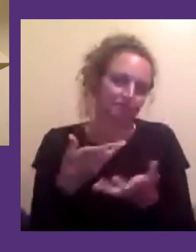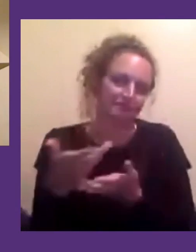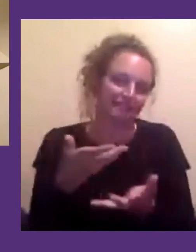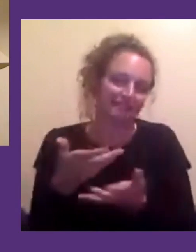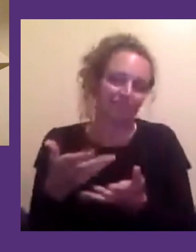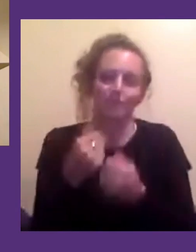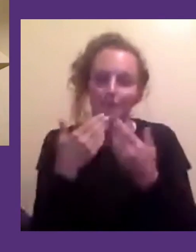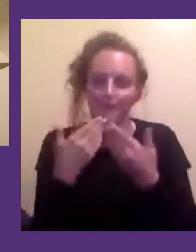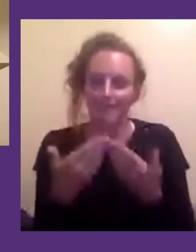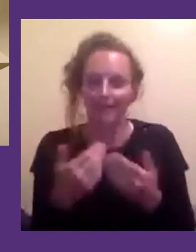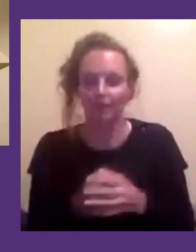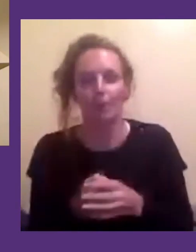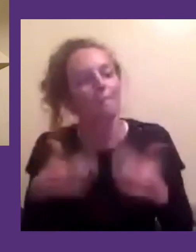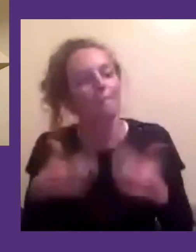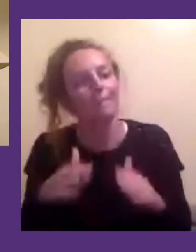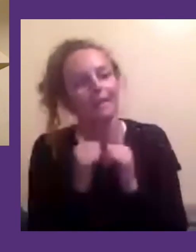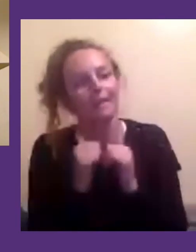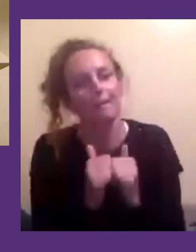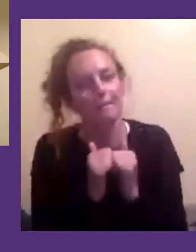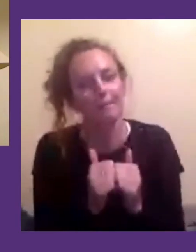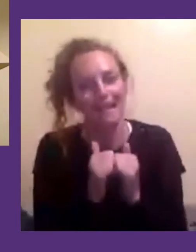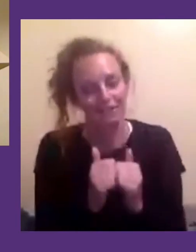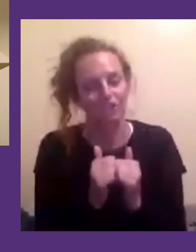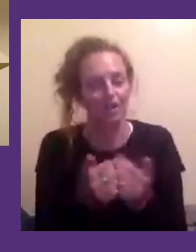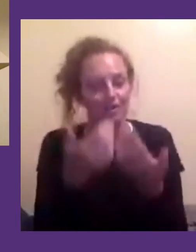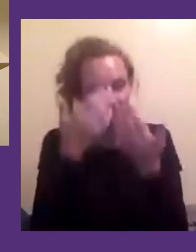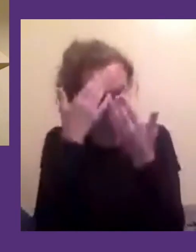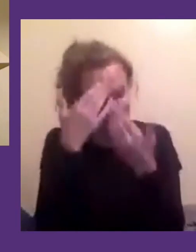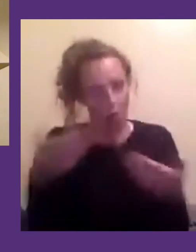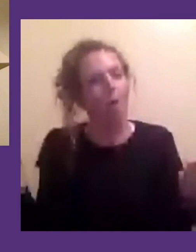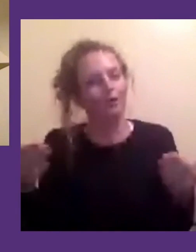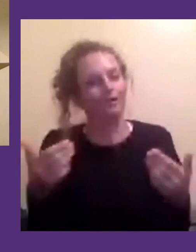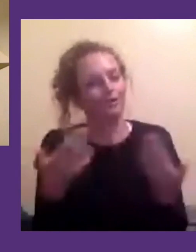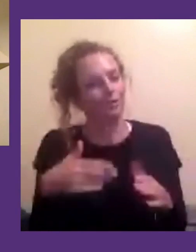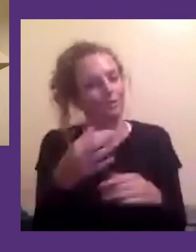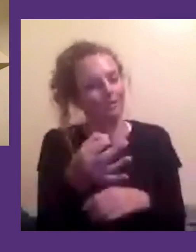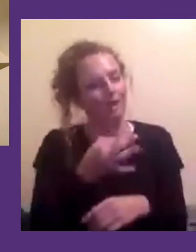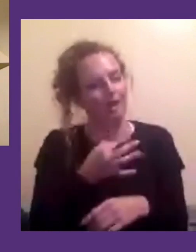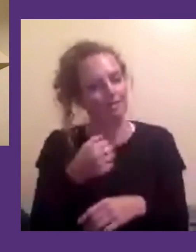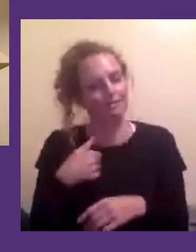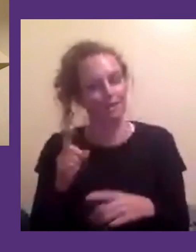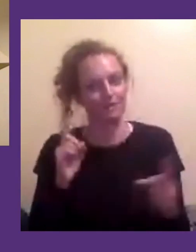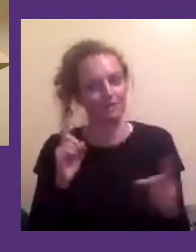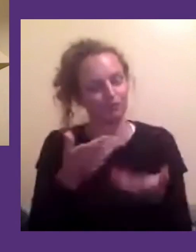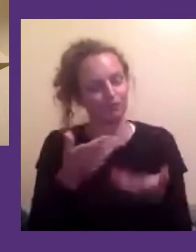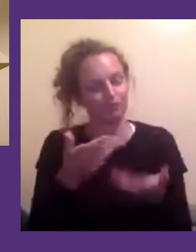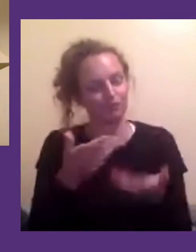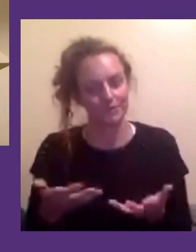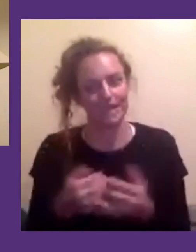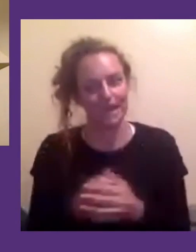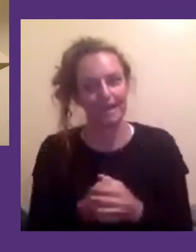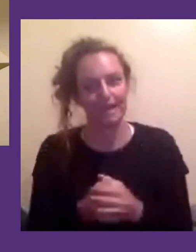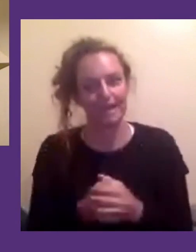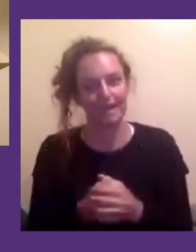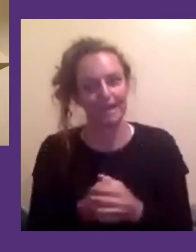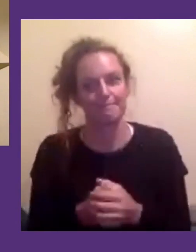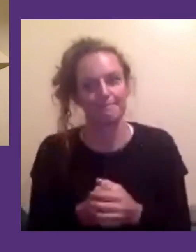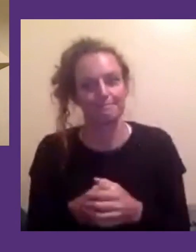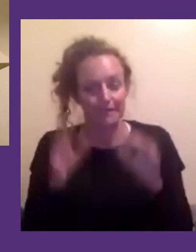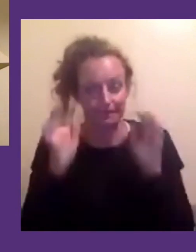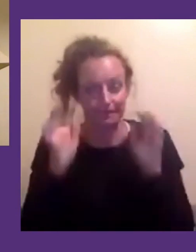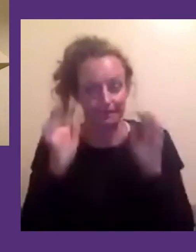honoured that you asked me, and it made me focus on this issue more than I have done and realise